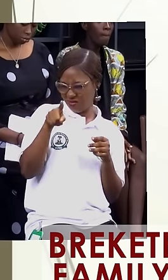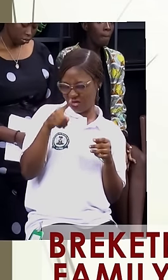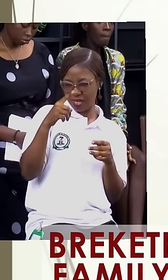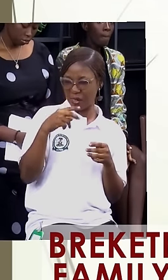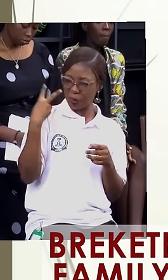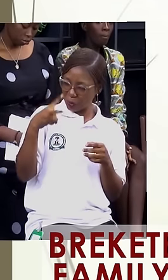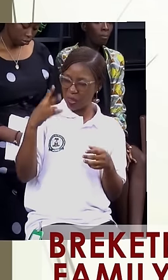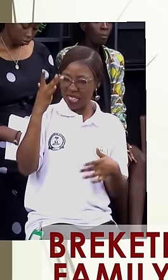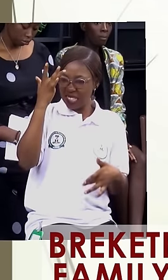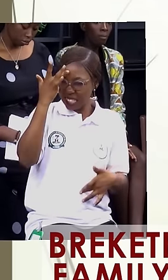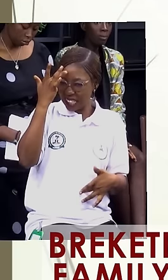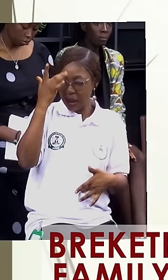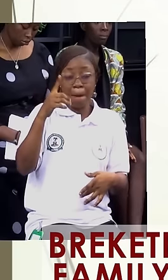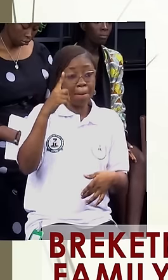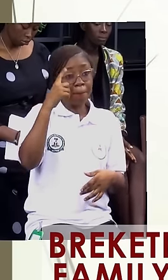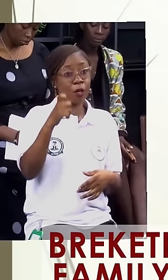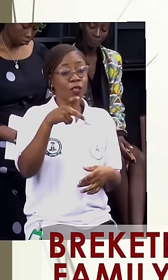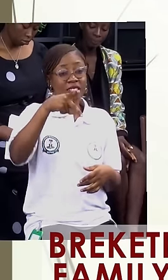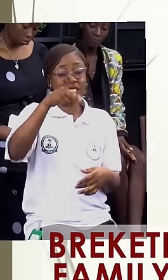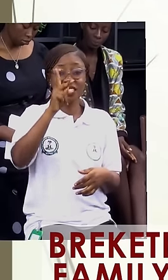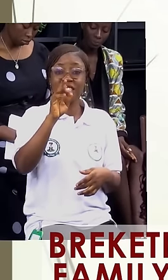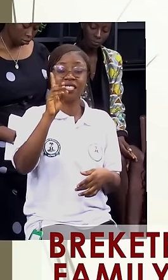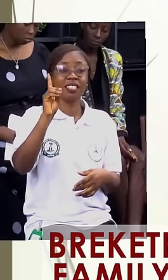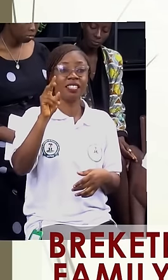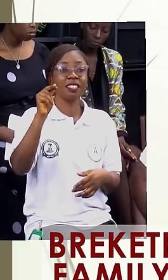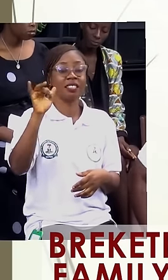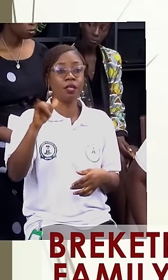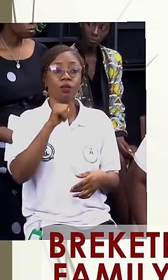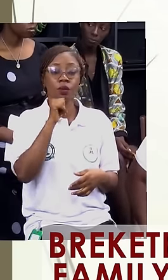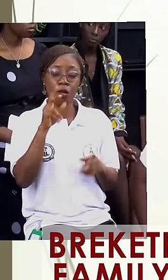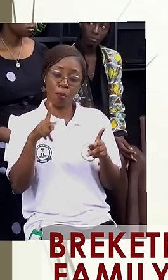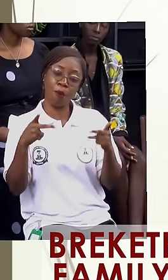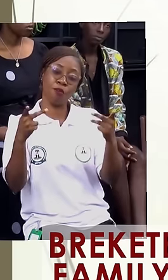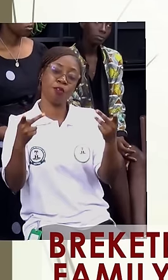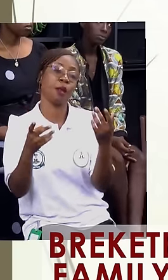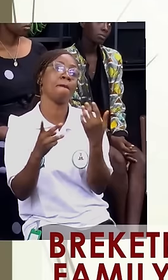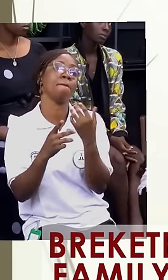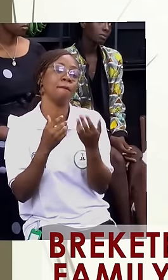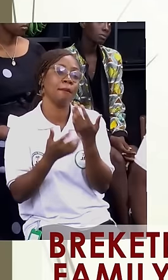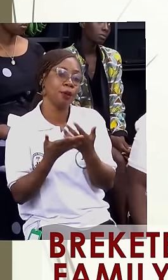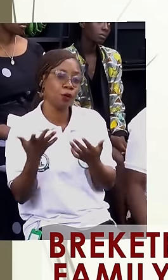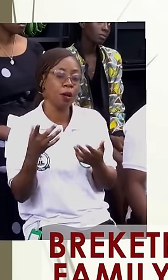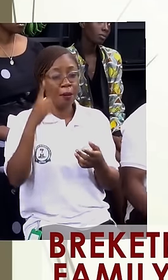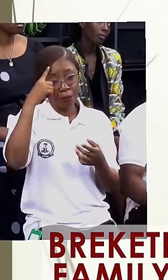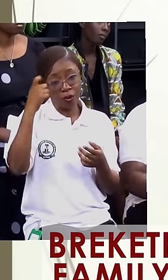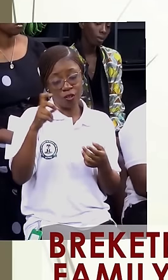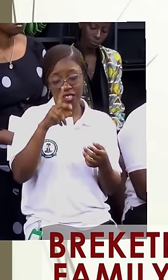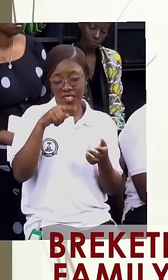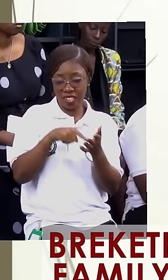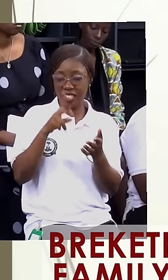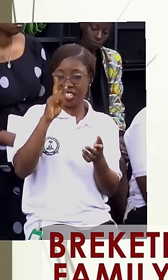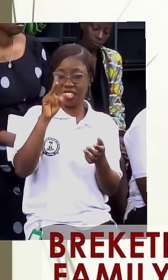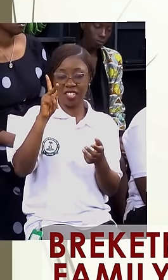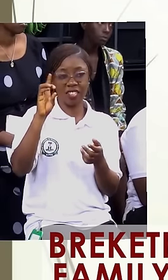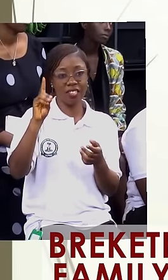sick, because the kidney is not producing blood, because the kidney helps in producing blood, and because the kidney is diseased, blood is not produced,